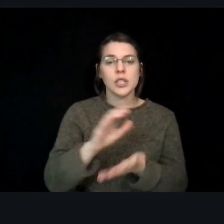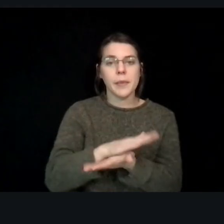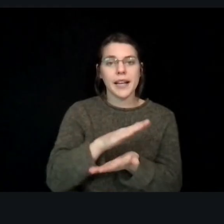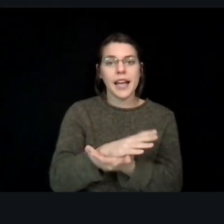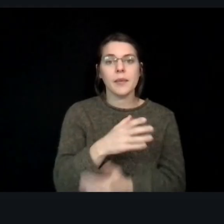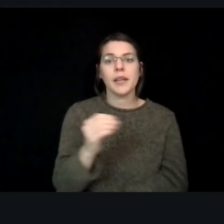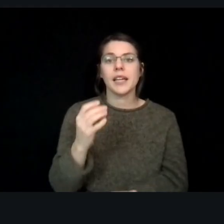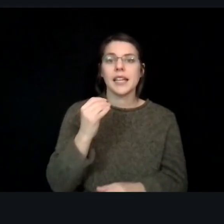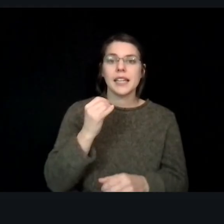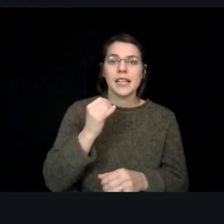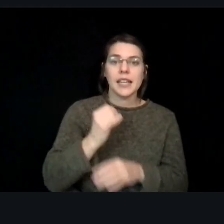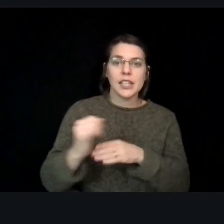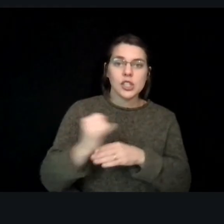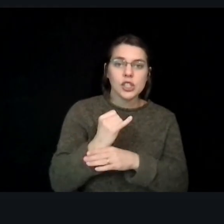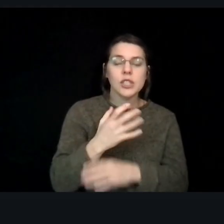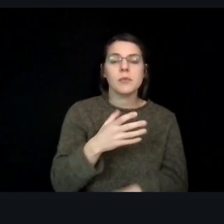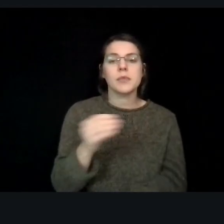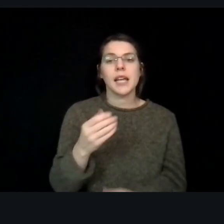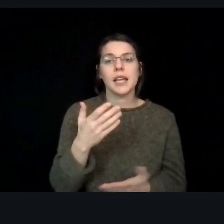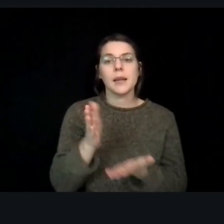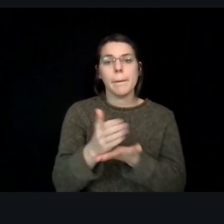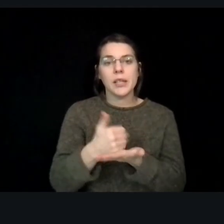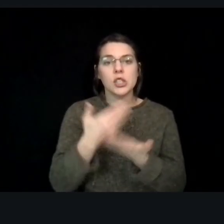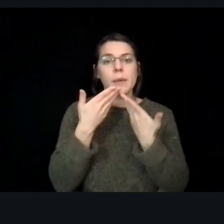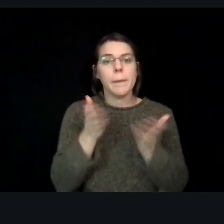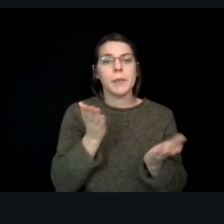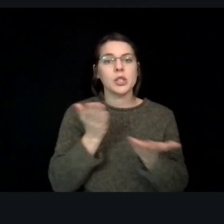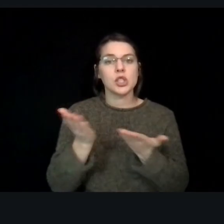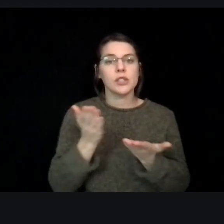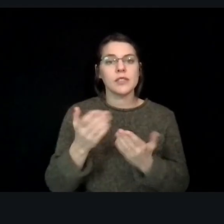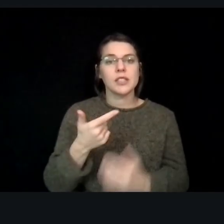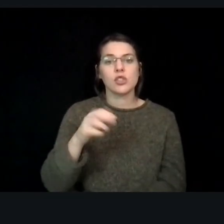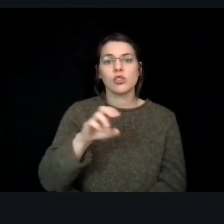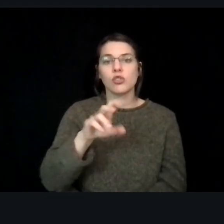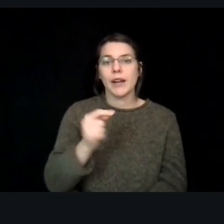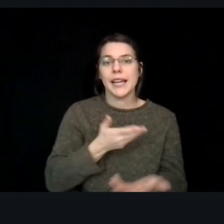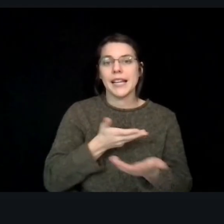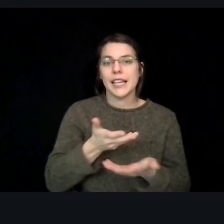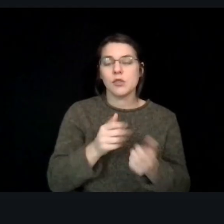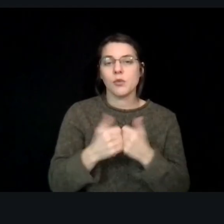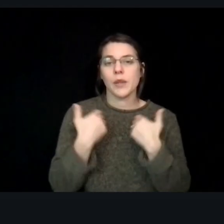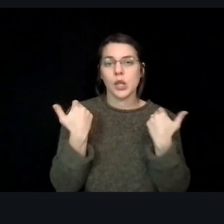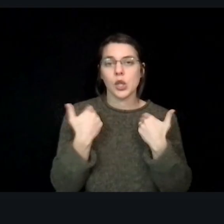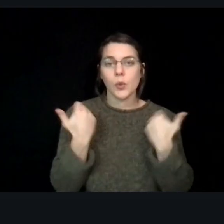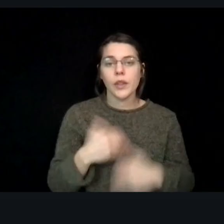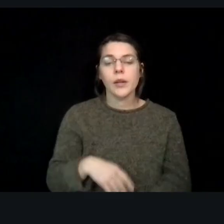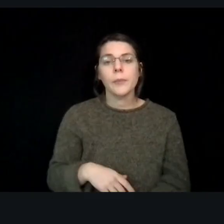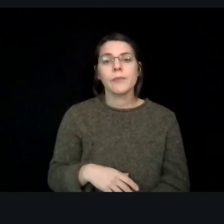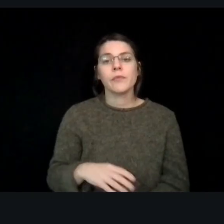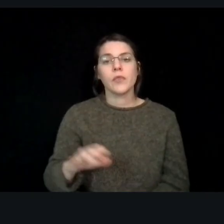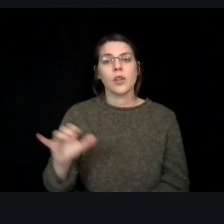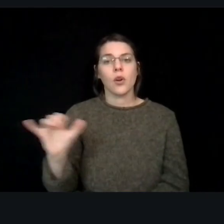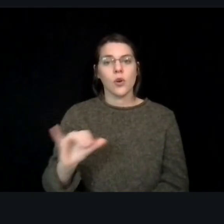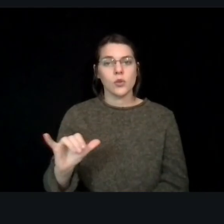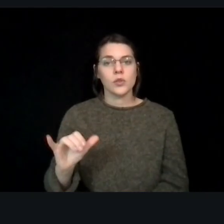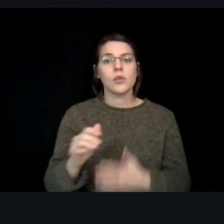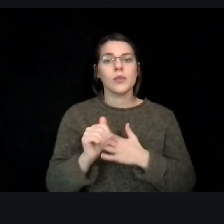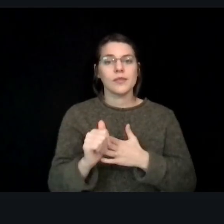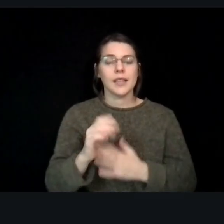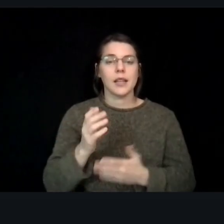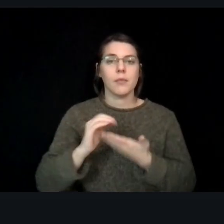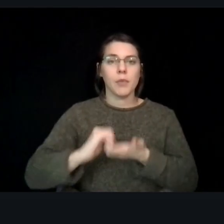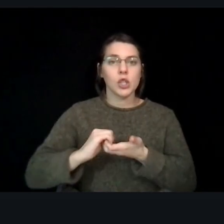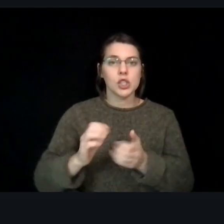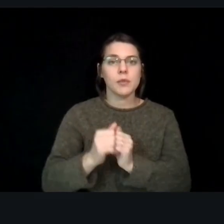internships and budget and public service grant engagement with youth. They also have led our partnership with